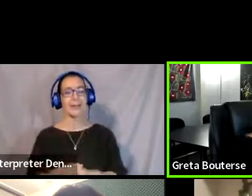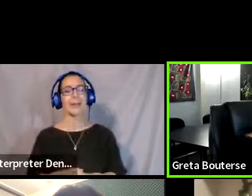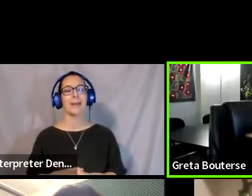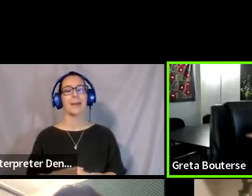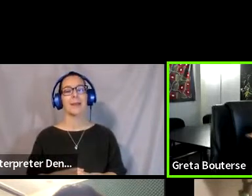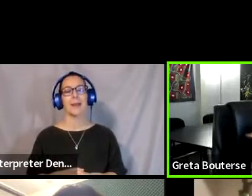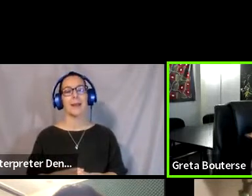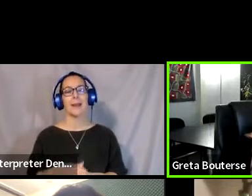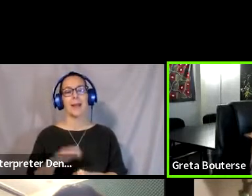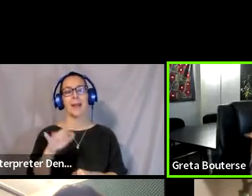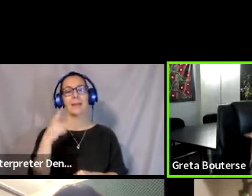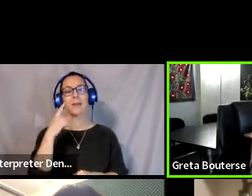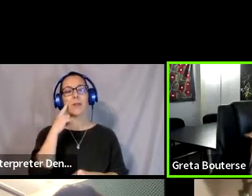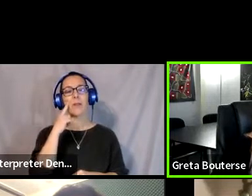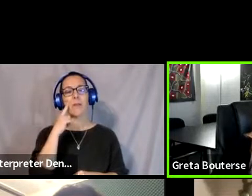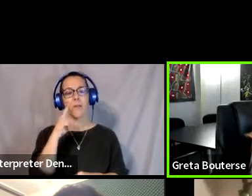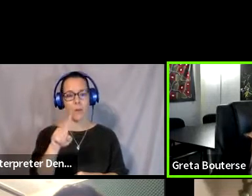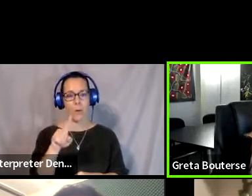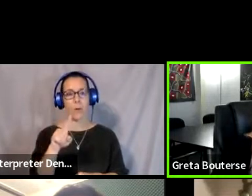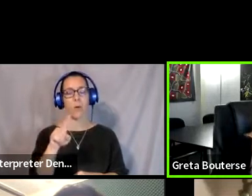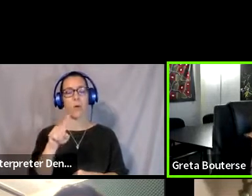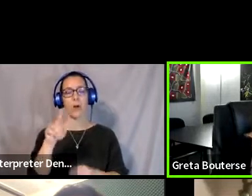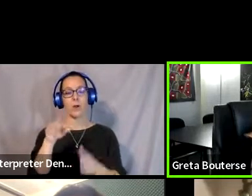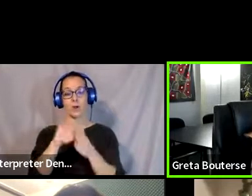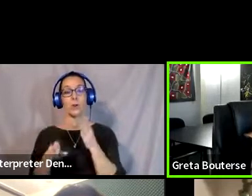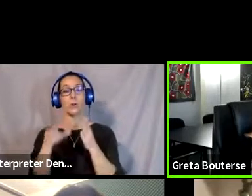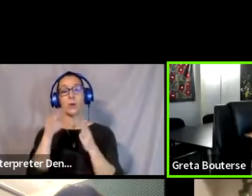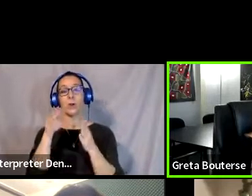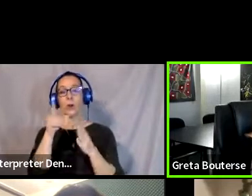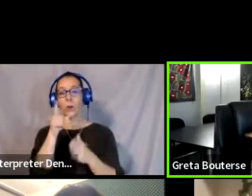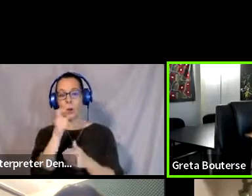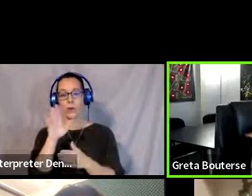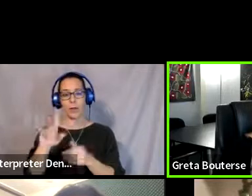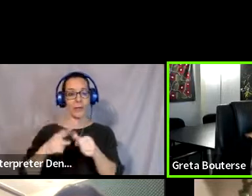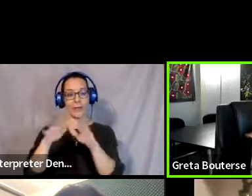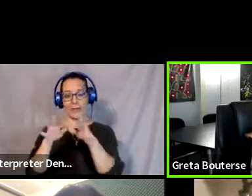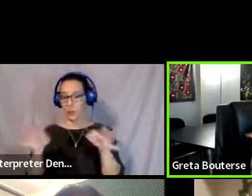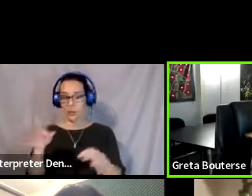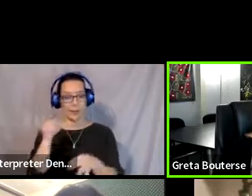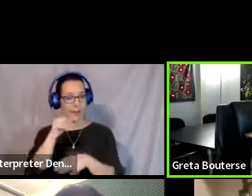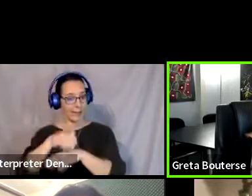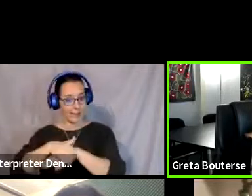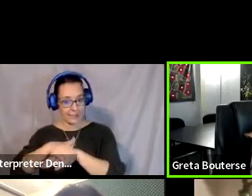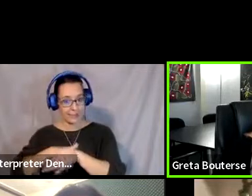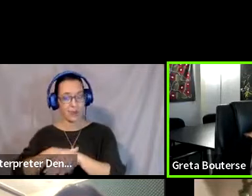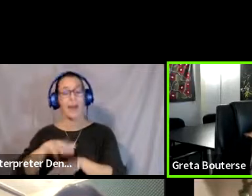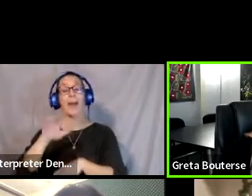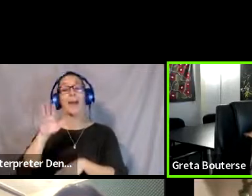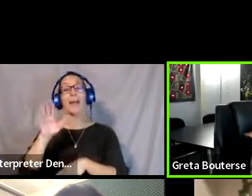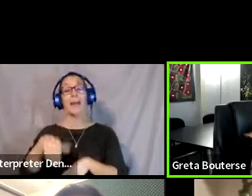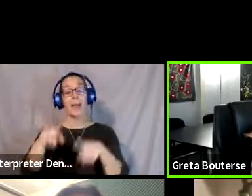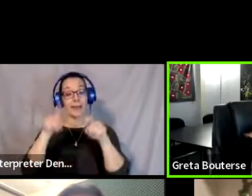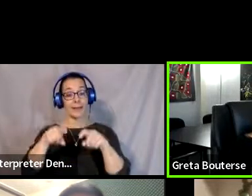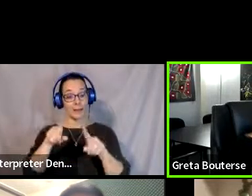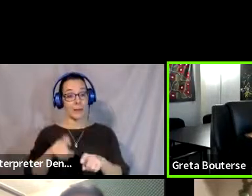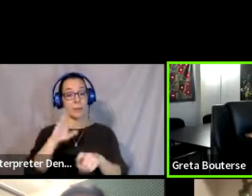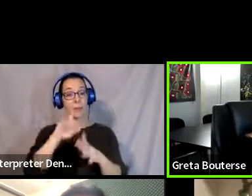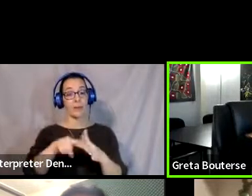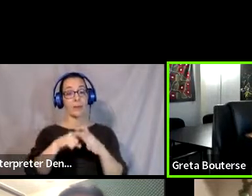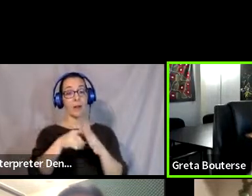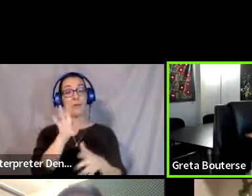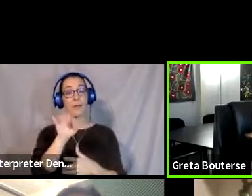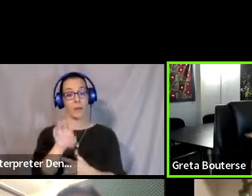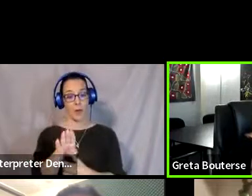who speak a language other than English. That LPAC assessment will start as soon as February. So if you have a student who